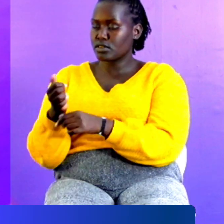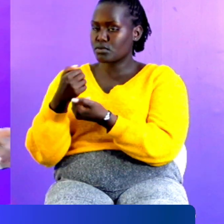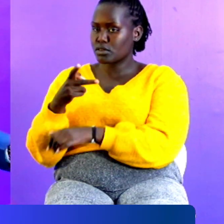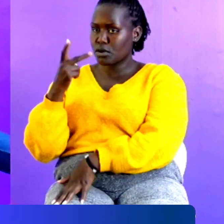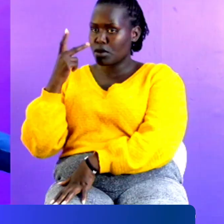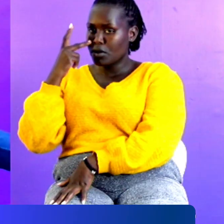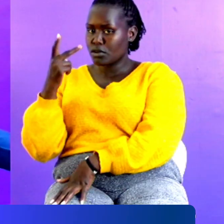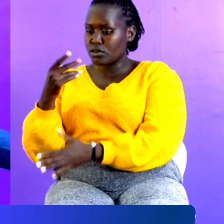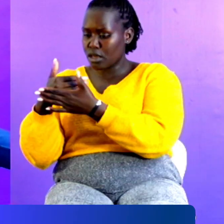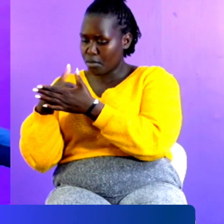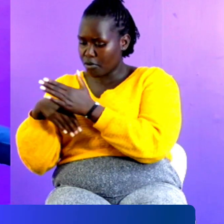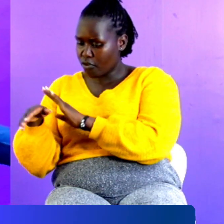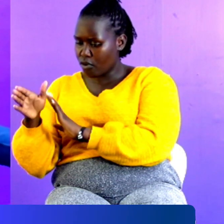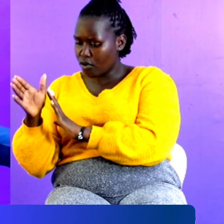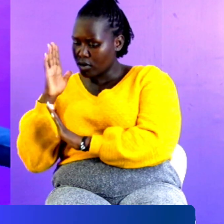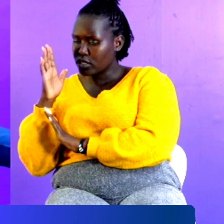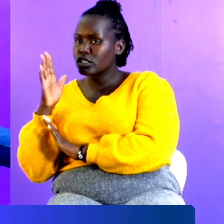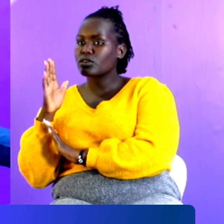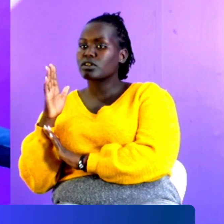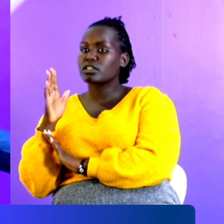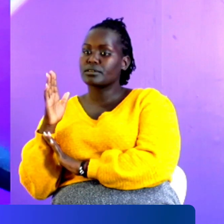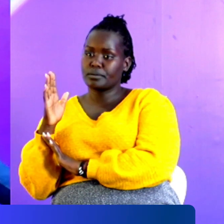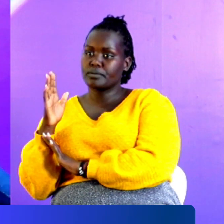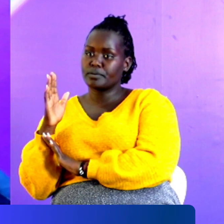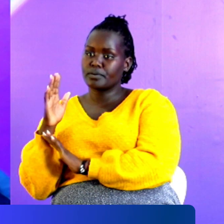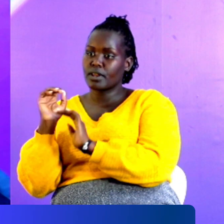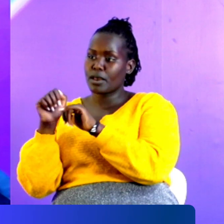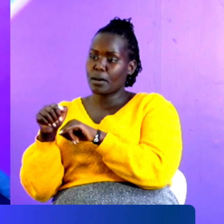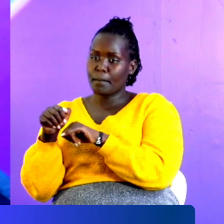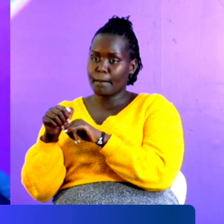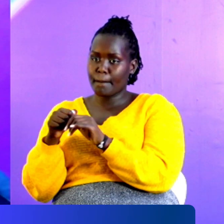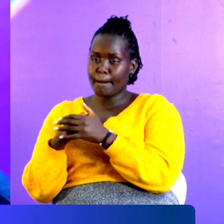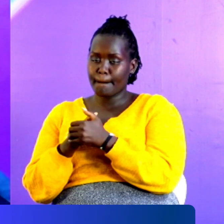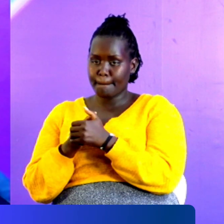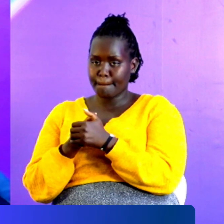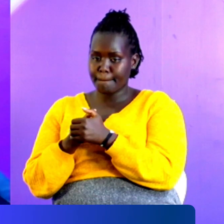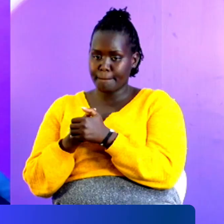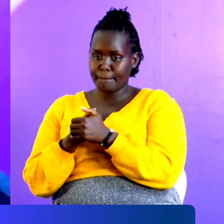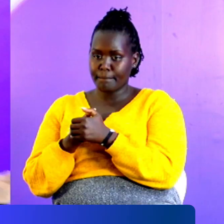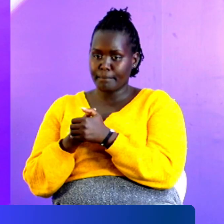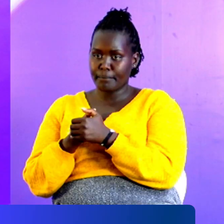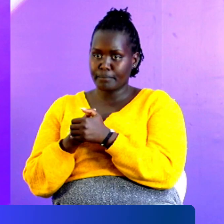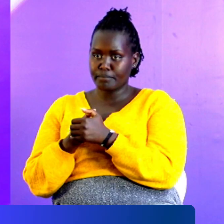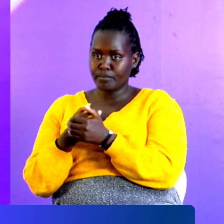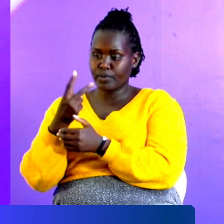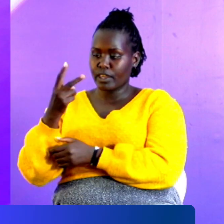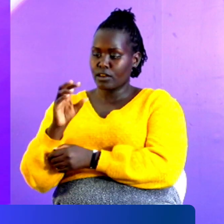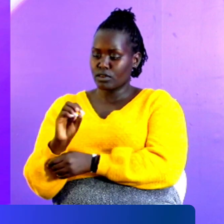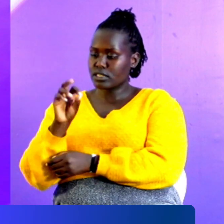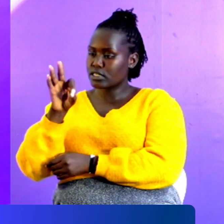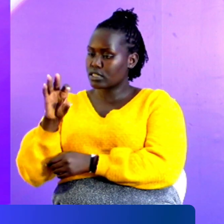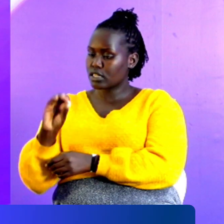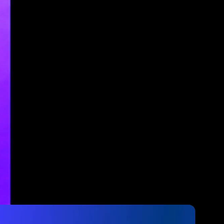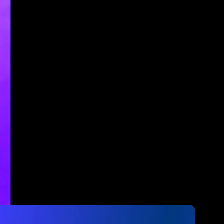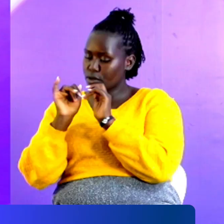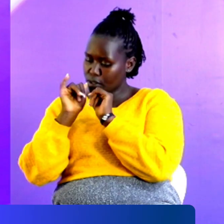before security check. You must be cleared to be able to see him. That power. At I was 20, 30. I was so